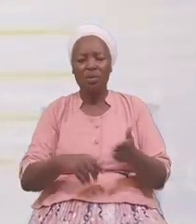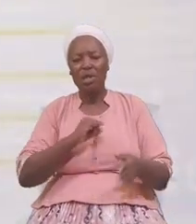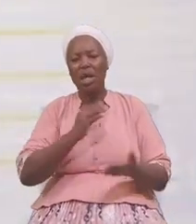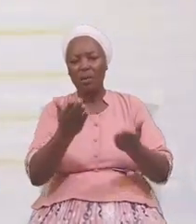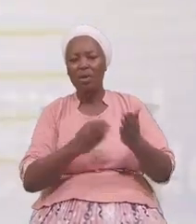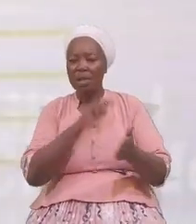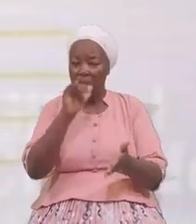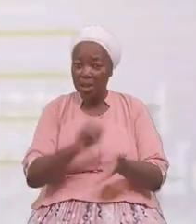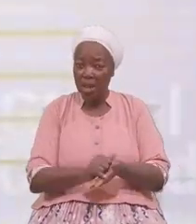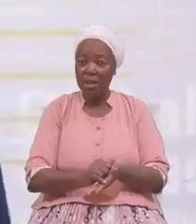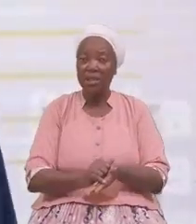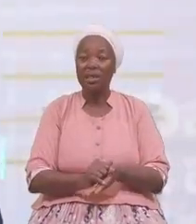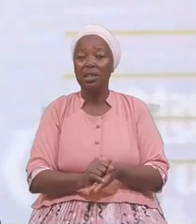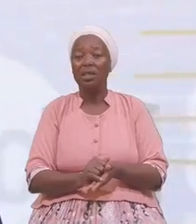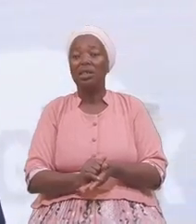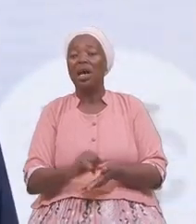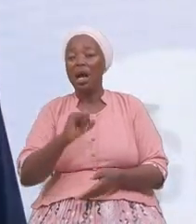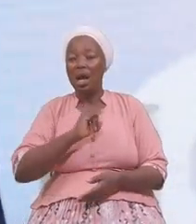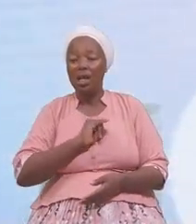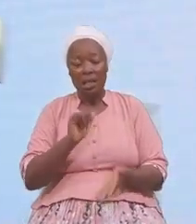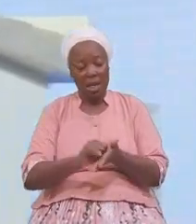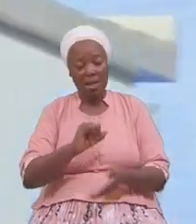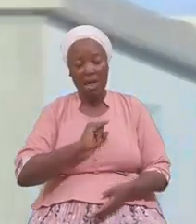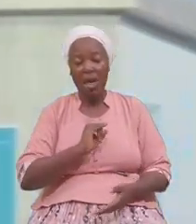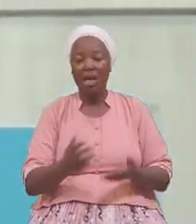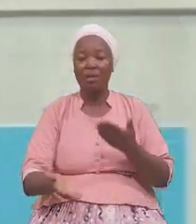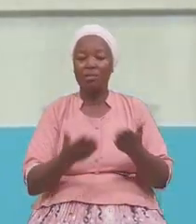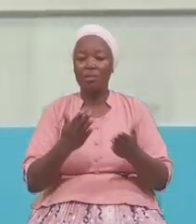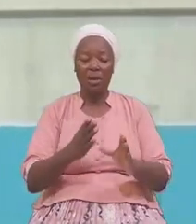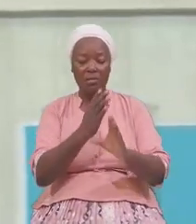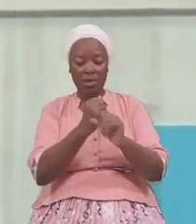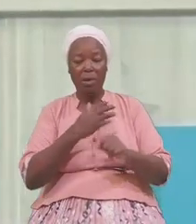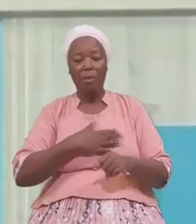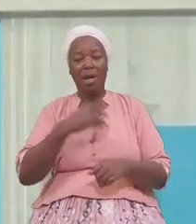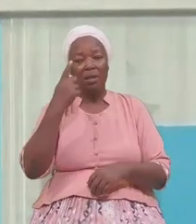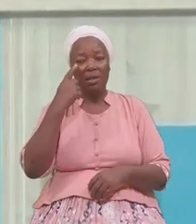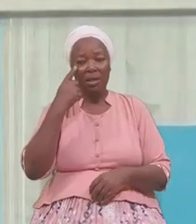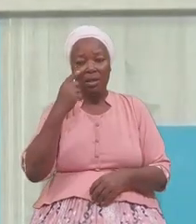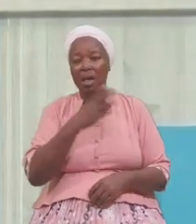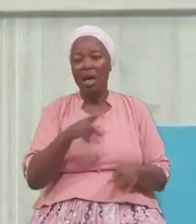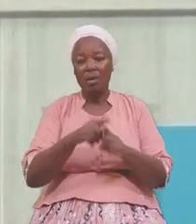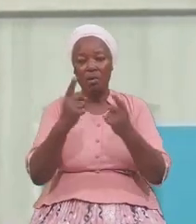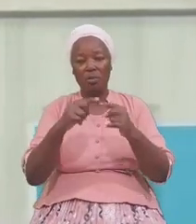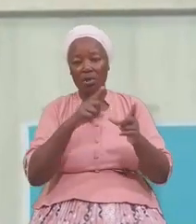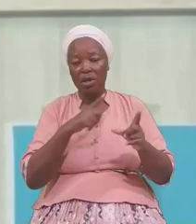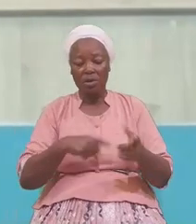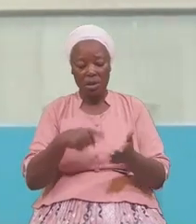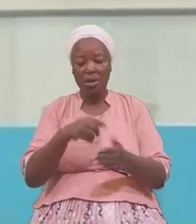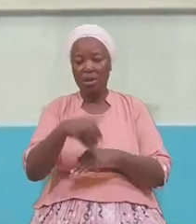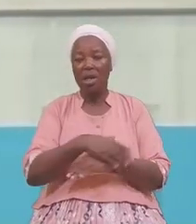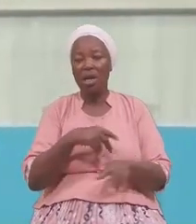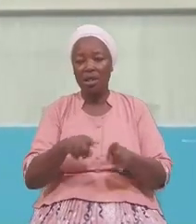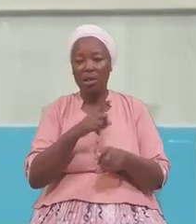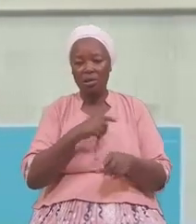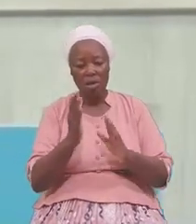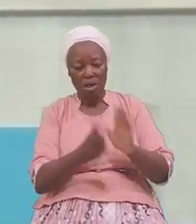that I might receive my sight. As you come to the Lord tonight, and you don't leave it in